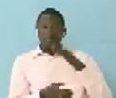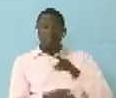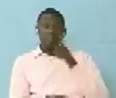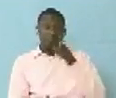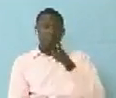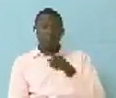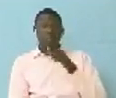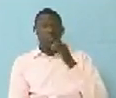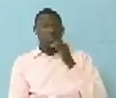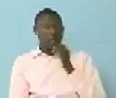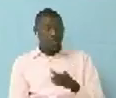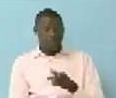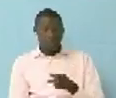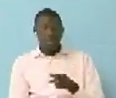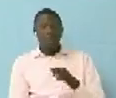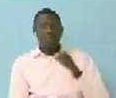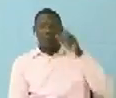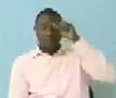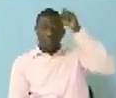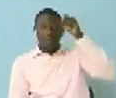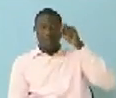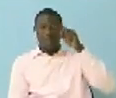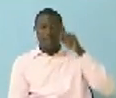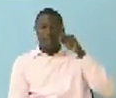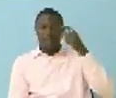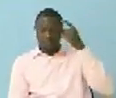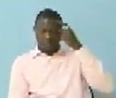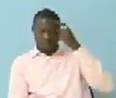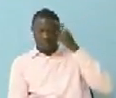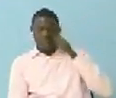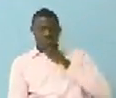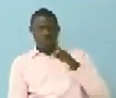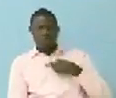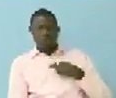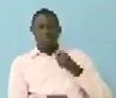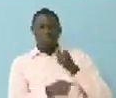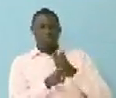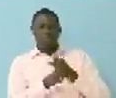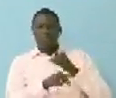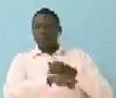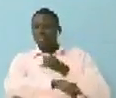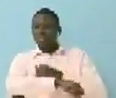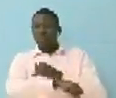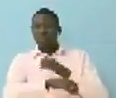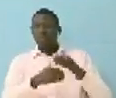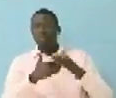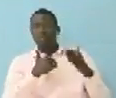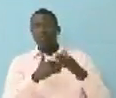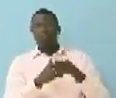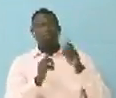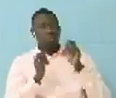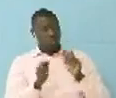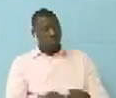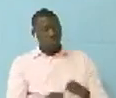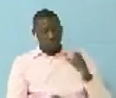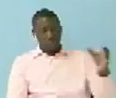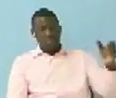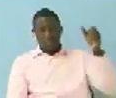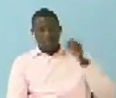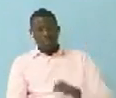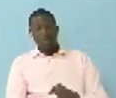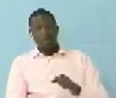That the president's assessment was that you are not making much headway, so bring in Fode Bari and Baba Saho.